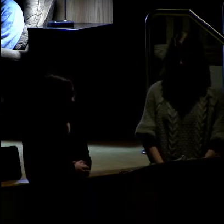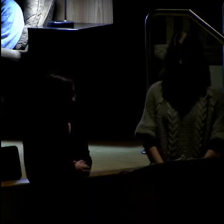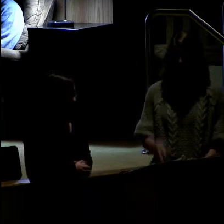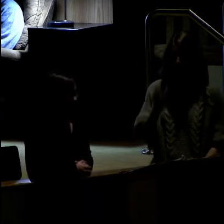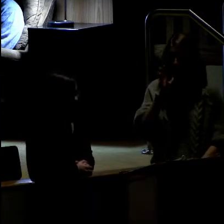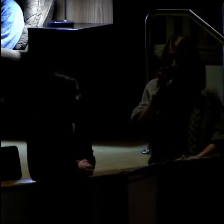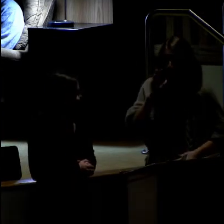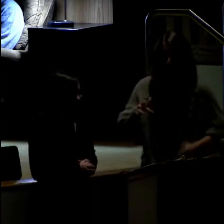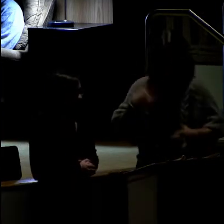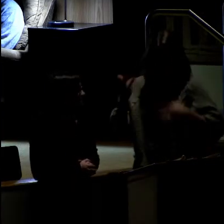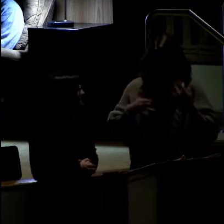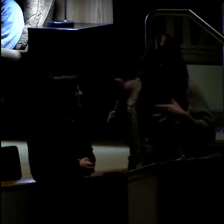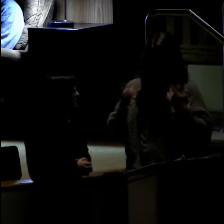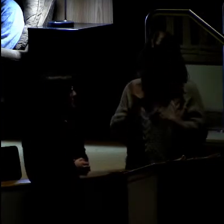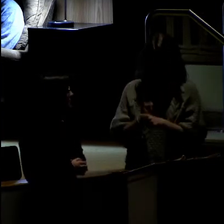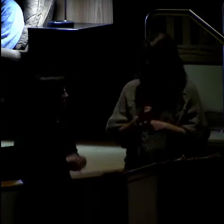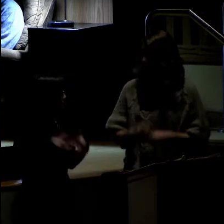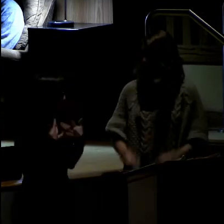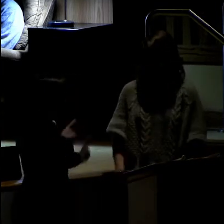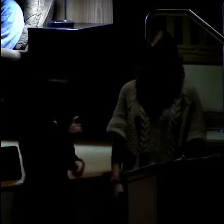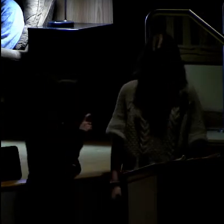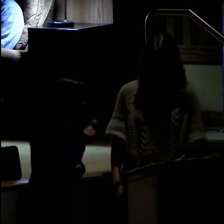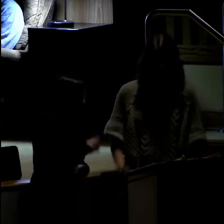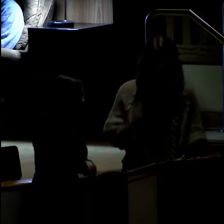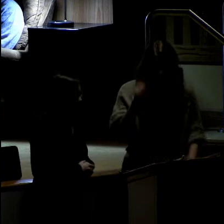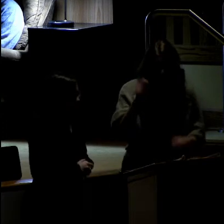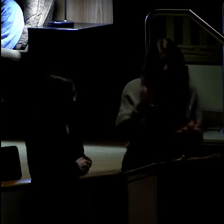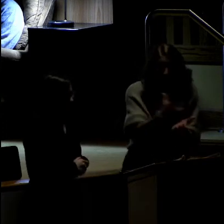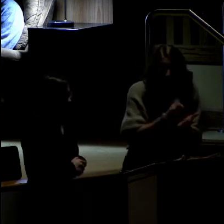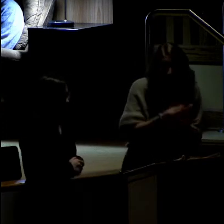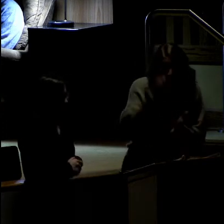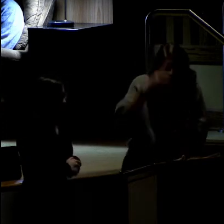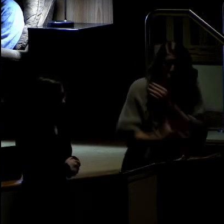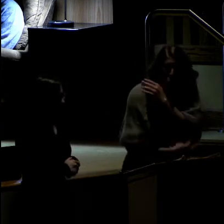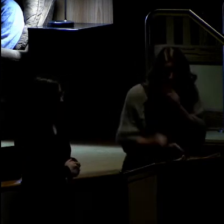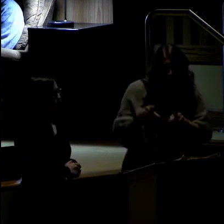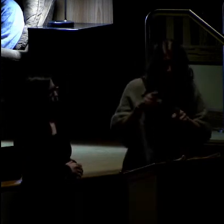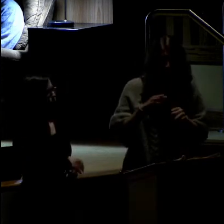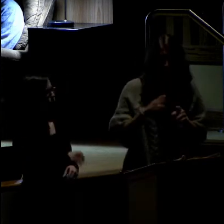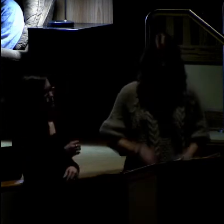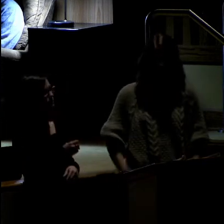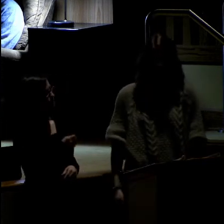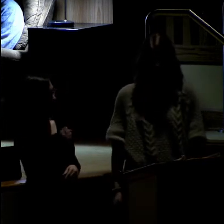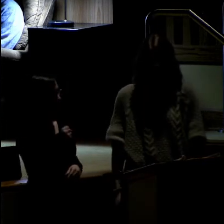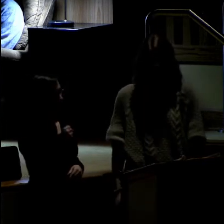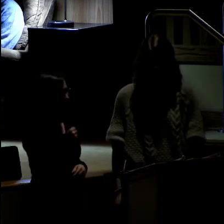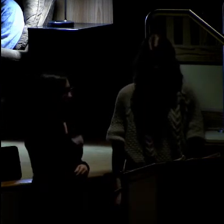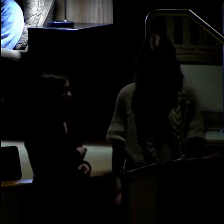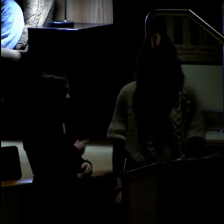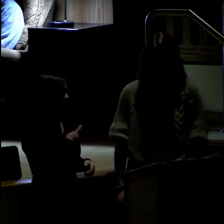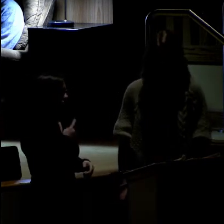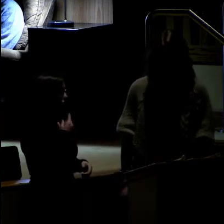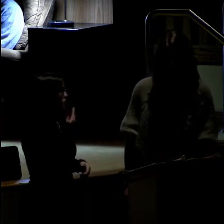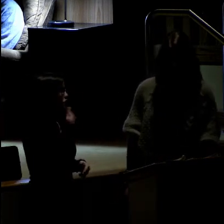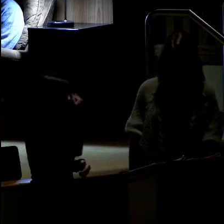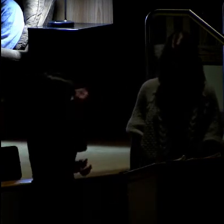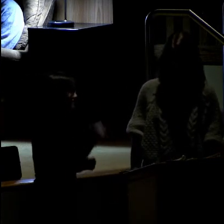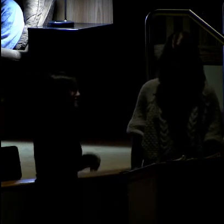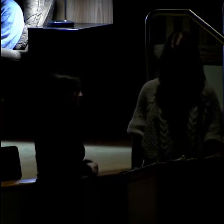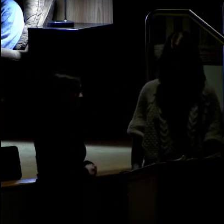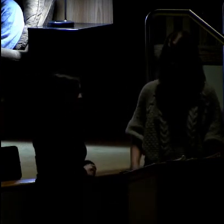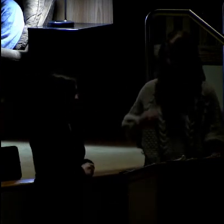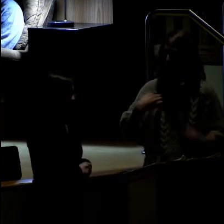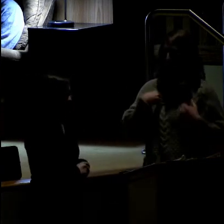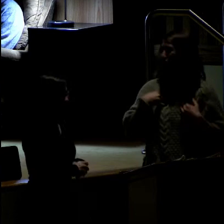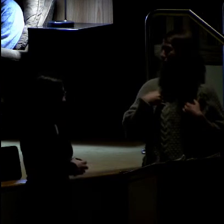Oh, Mom, isn't it exciting? Exciting? Yeah, about raising money for the poor family. Oh, why, yes, that's a very good idea. I've been